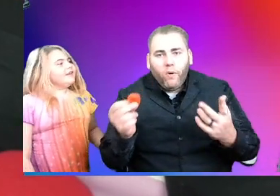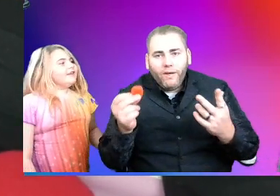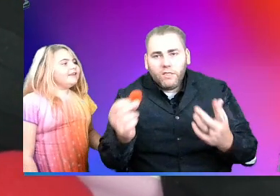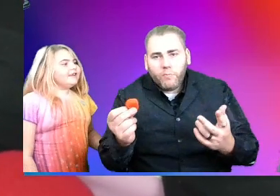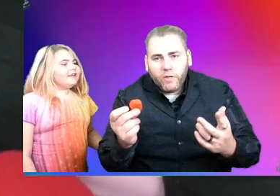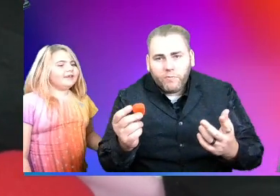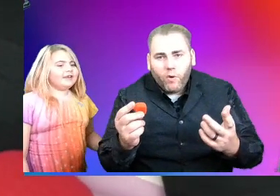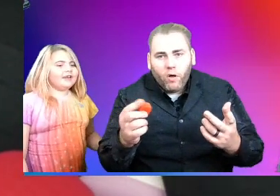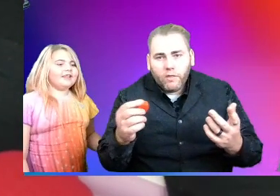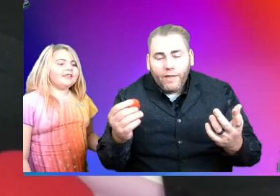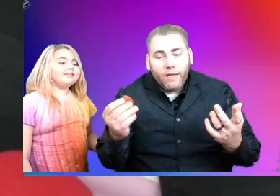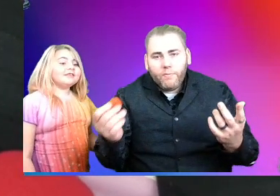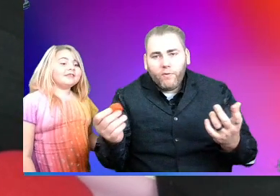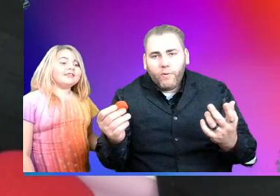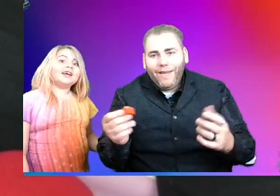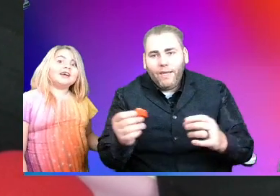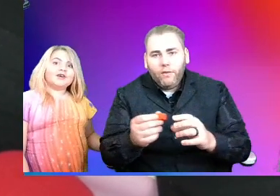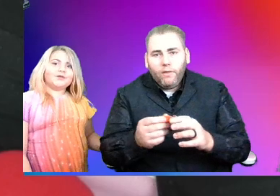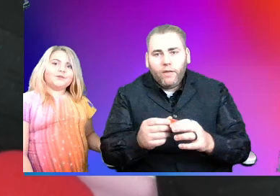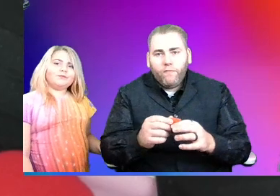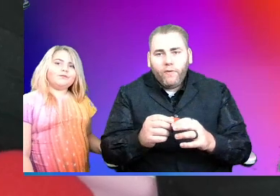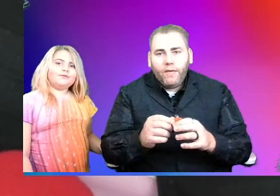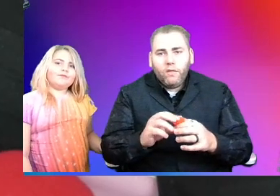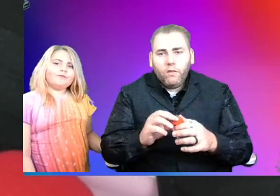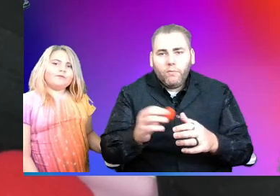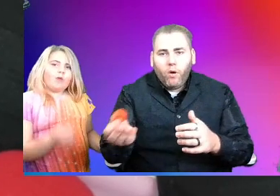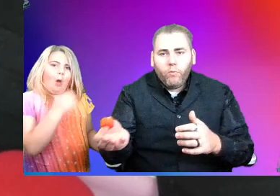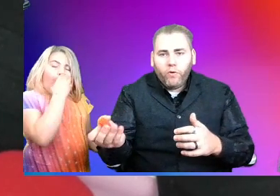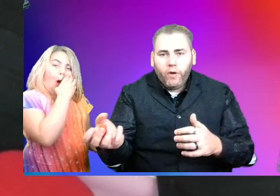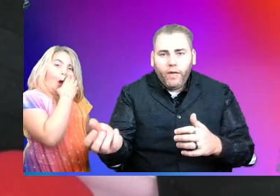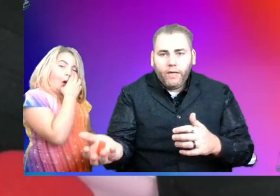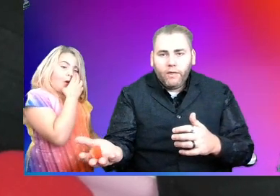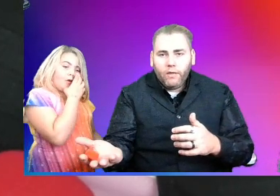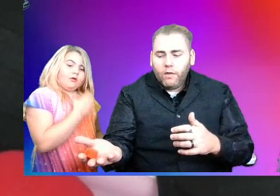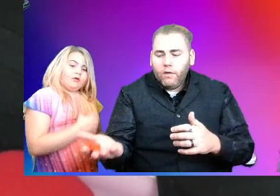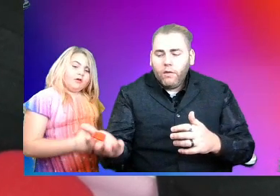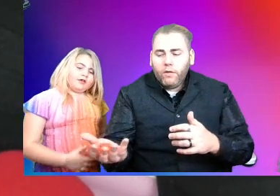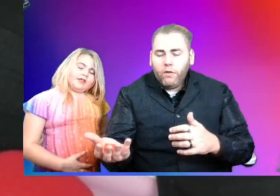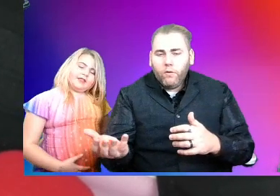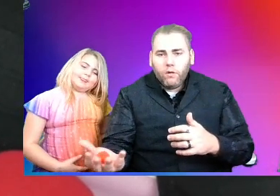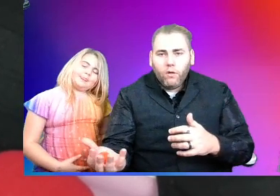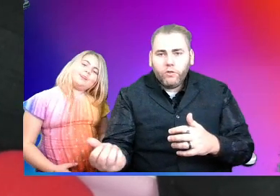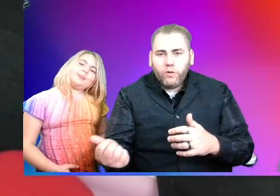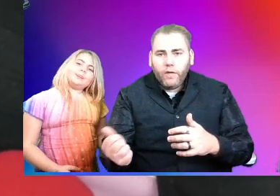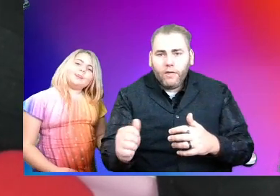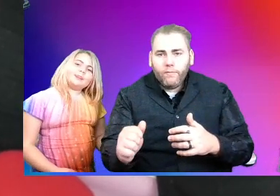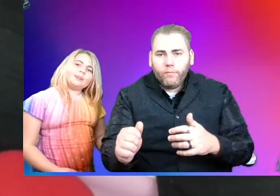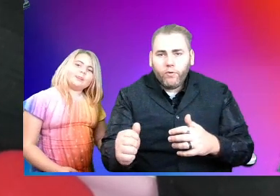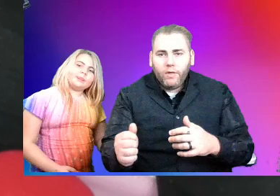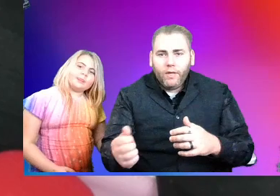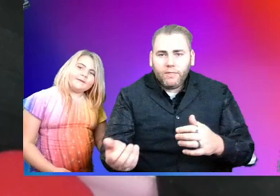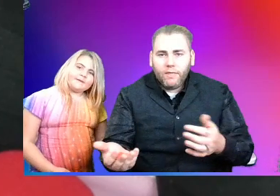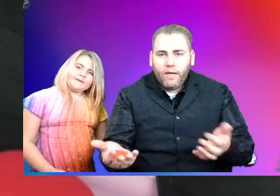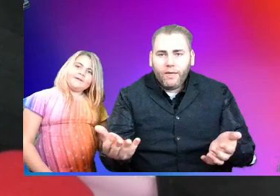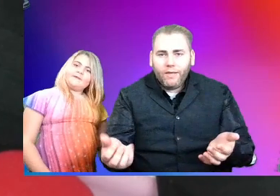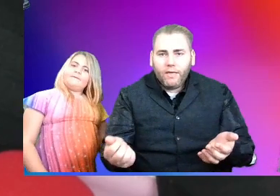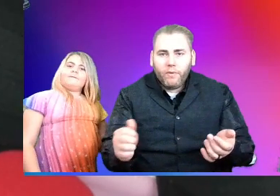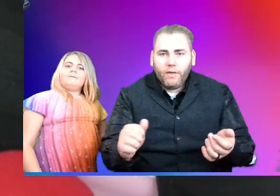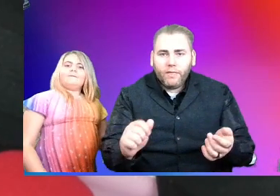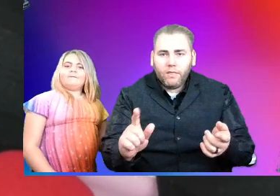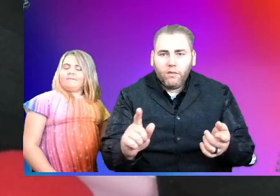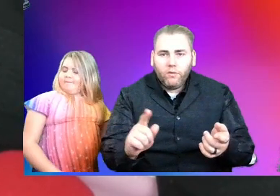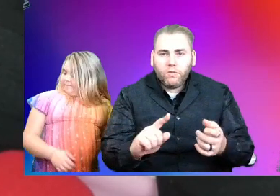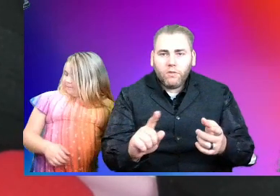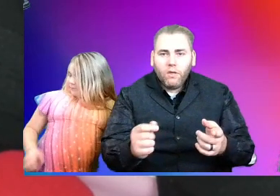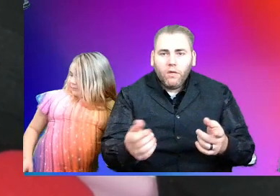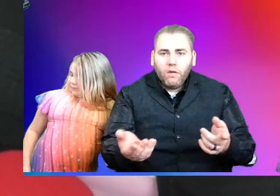with one sponge ball, and it can be really anything that can fit into the palm of your hand that you can close your hand pretty nicely on and keep it